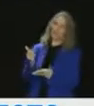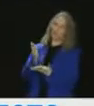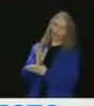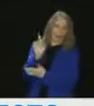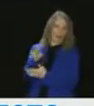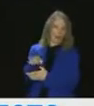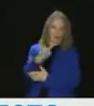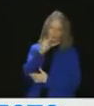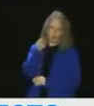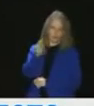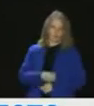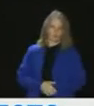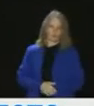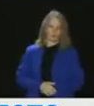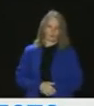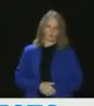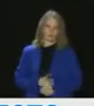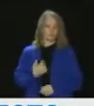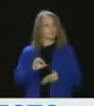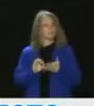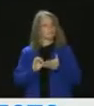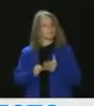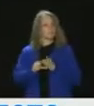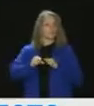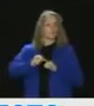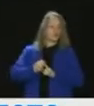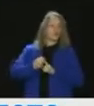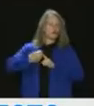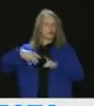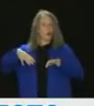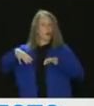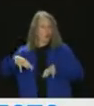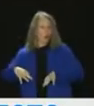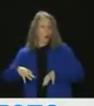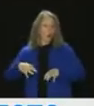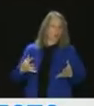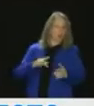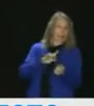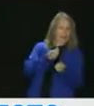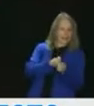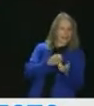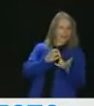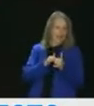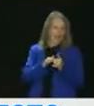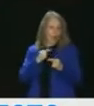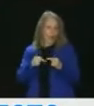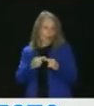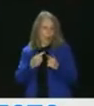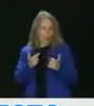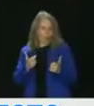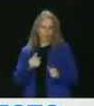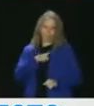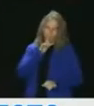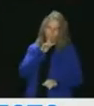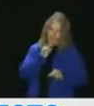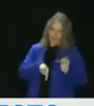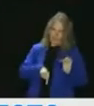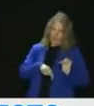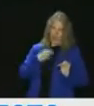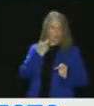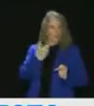Of course, I can't say too much more now as to exactly when or how this ends, because unfortunately we are concerned